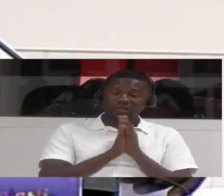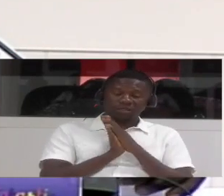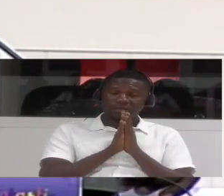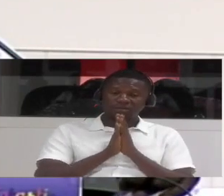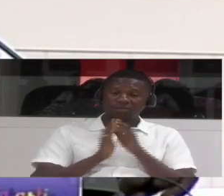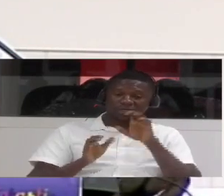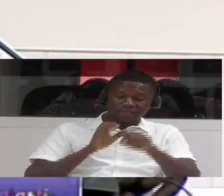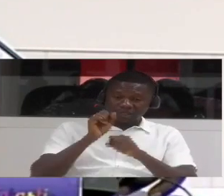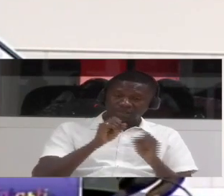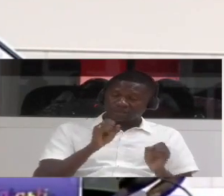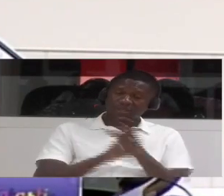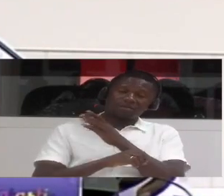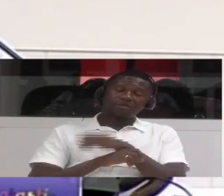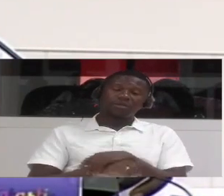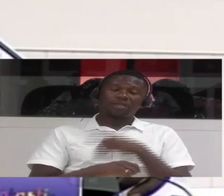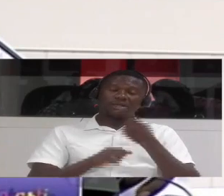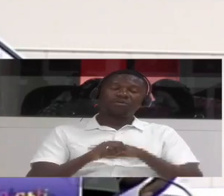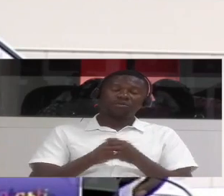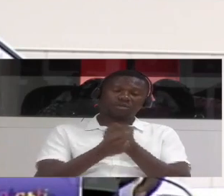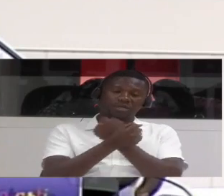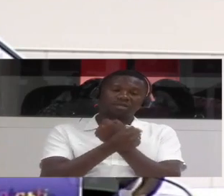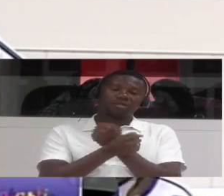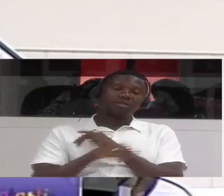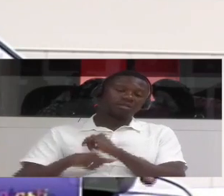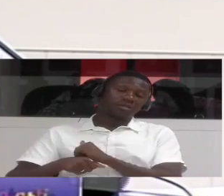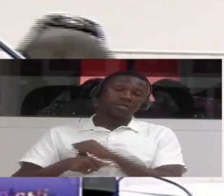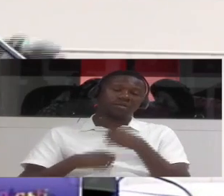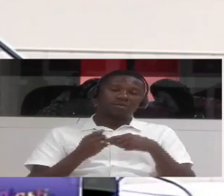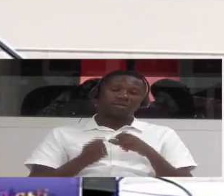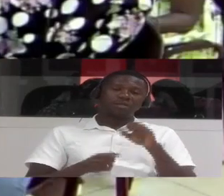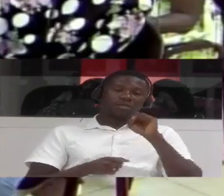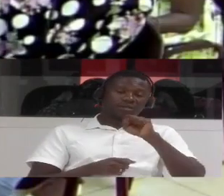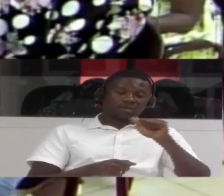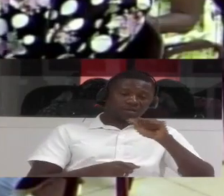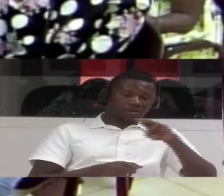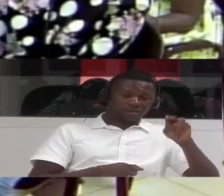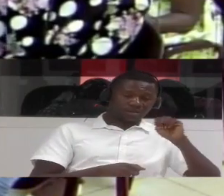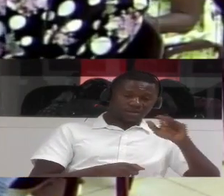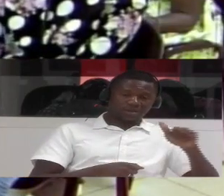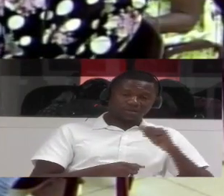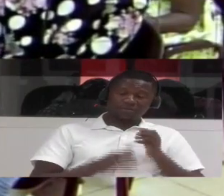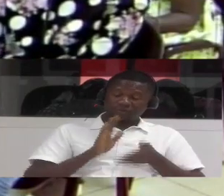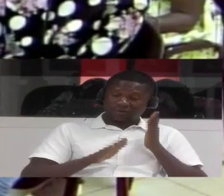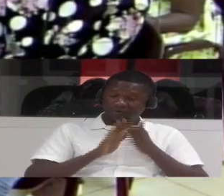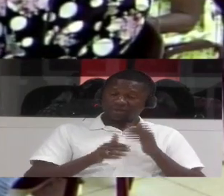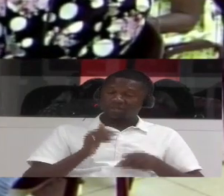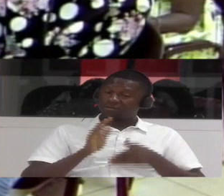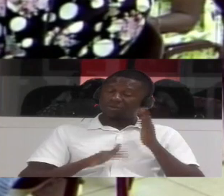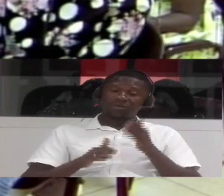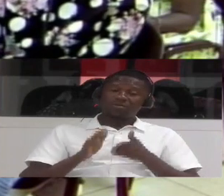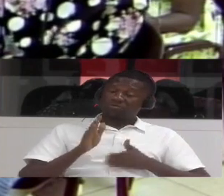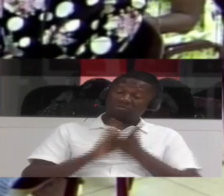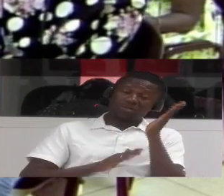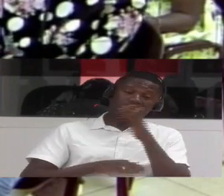was arrested and detained. Sana afterwards had to run. Exile was the answer for Sana, wasn't